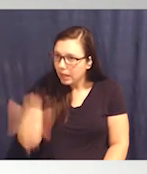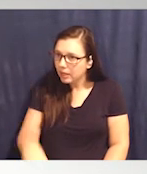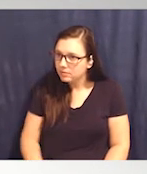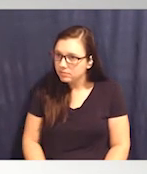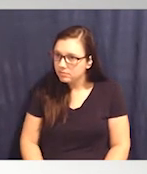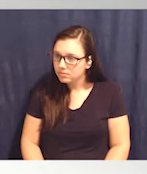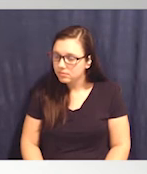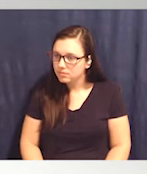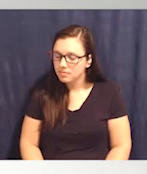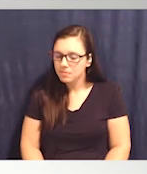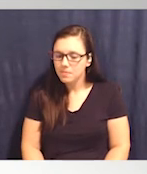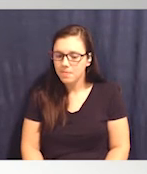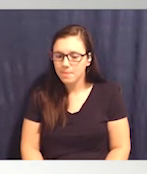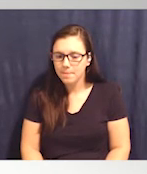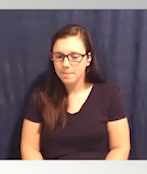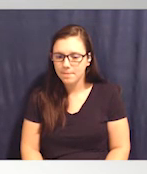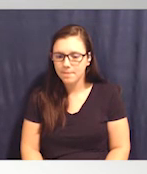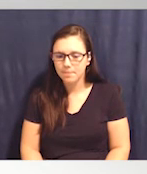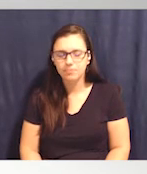I was weak,